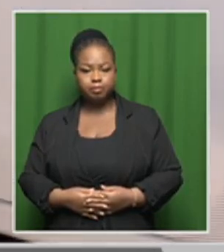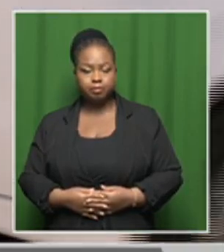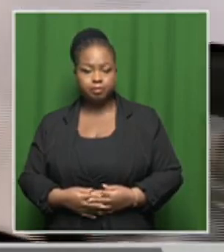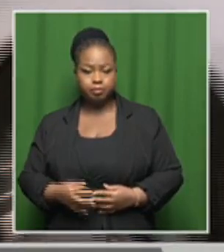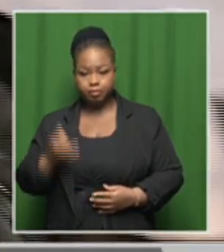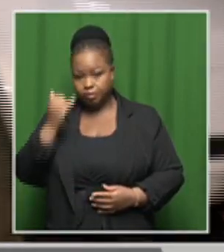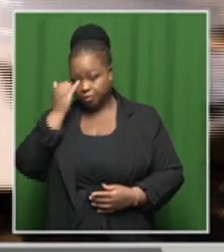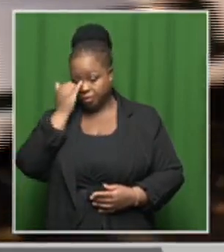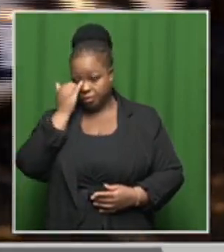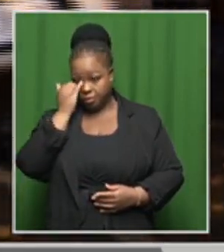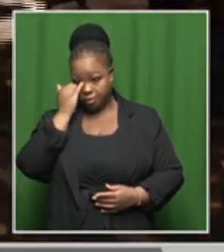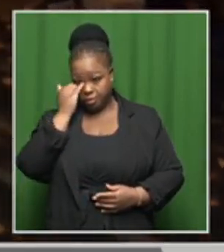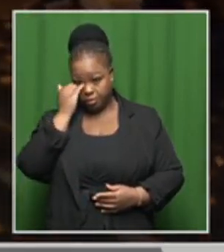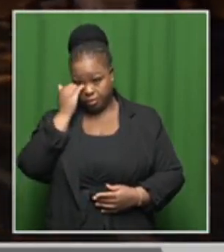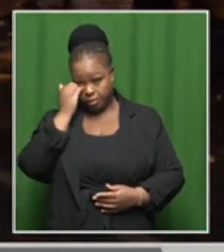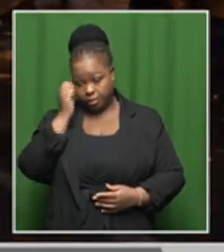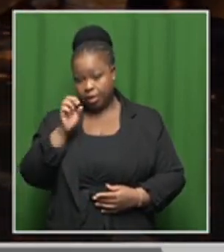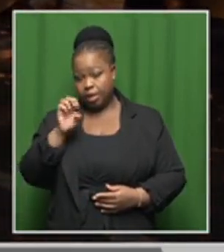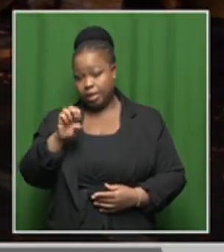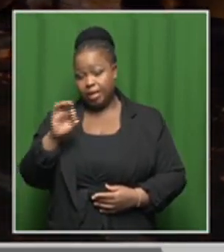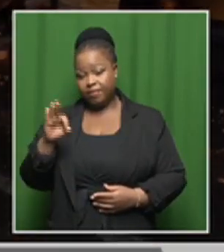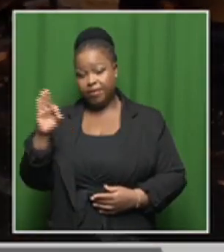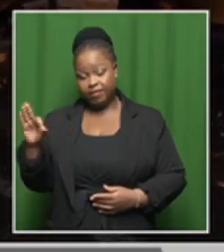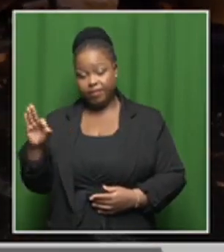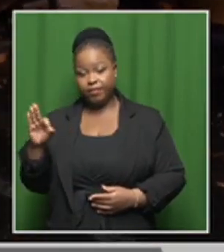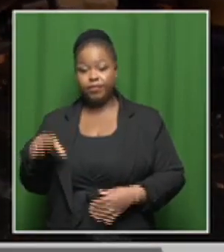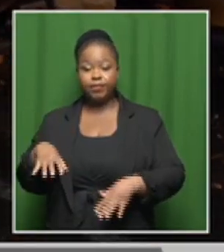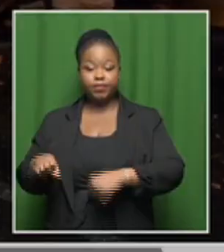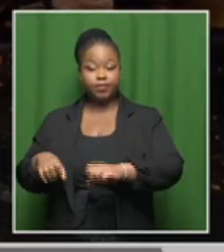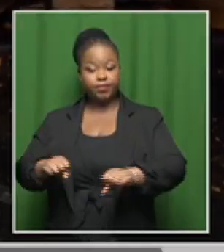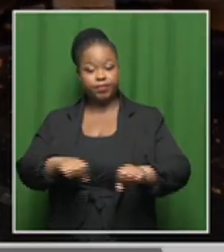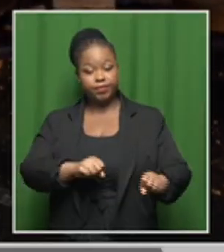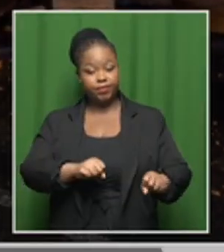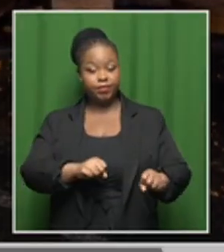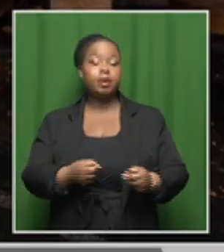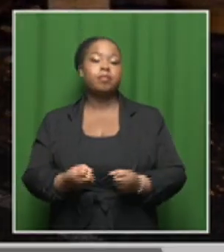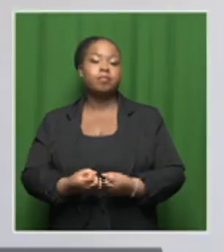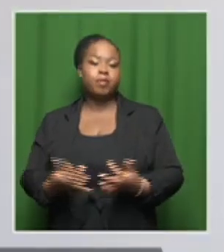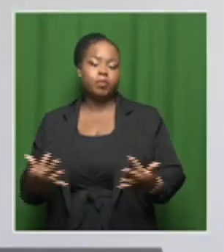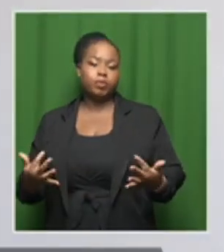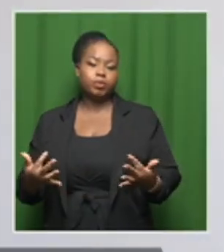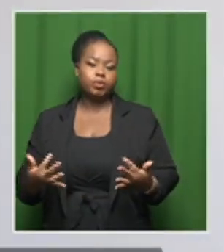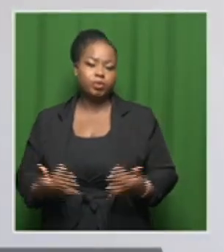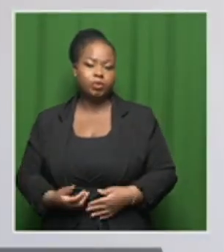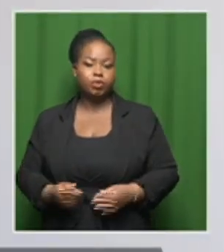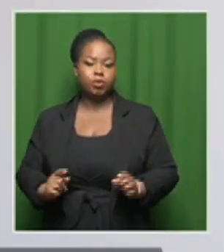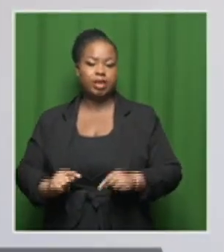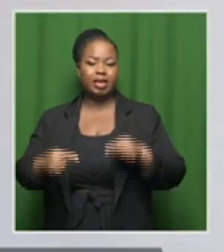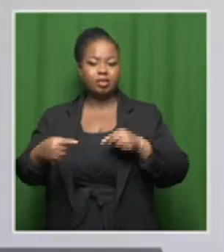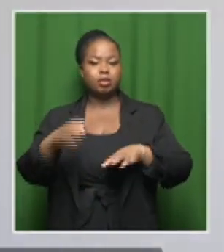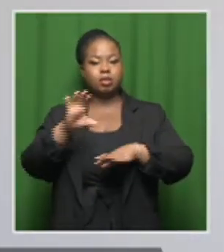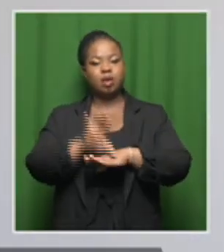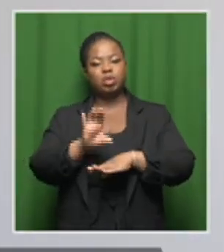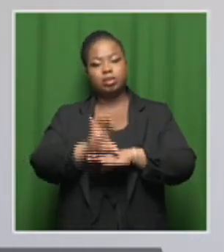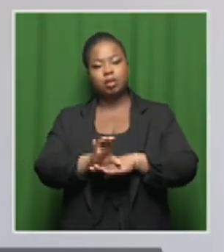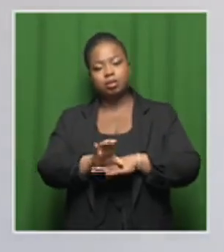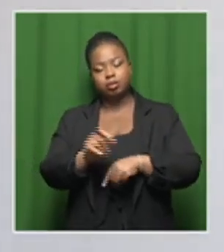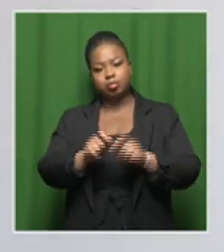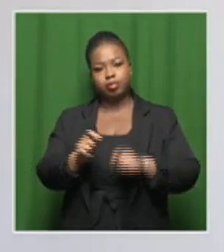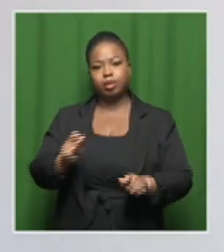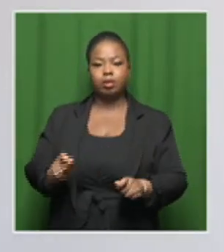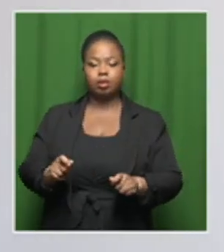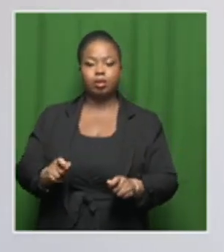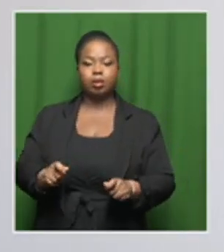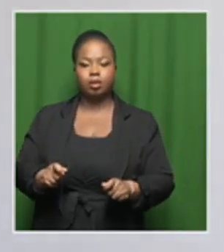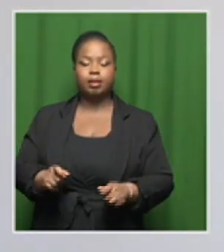Well, the EFF has occupied a lot of the anti-capitalist rhetoric and